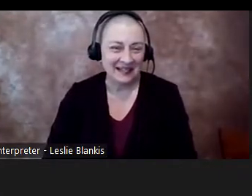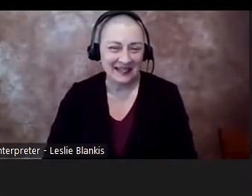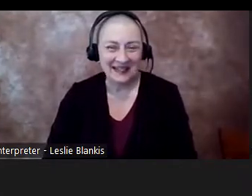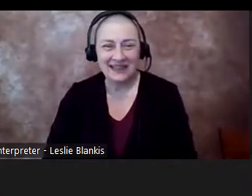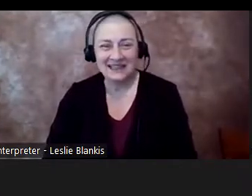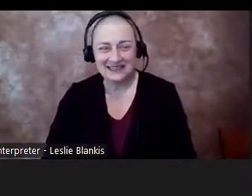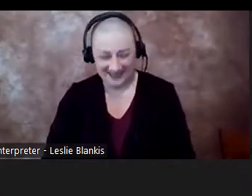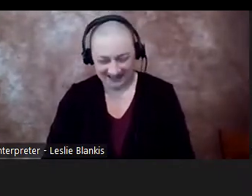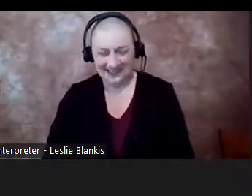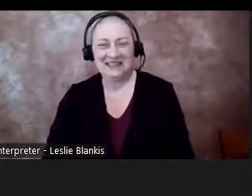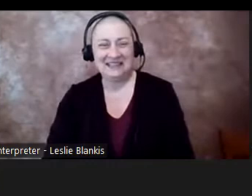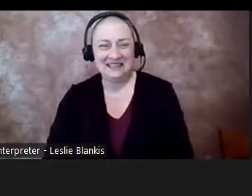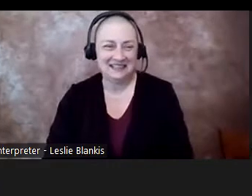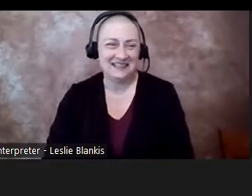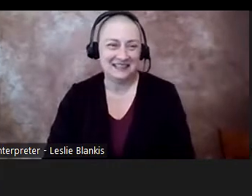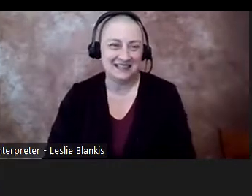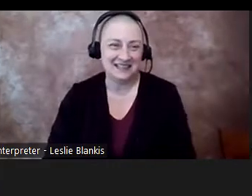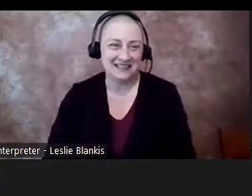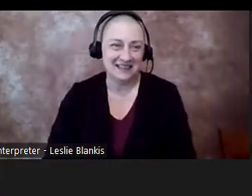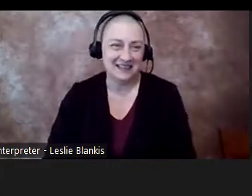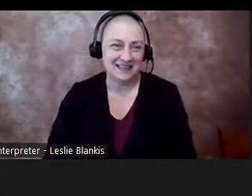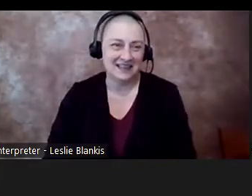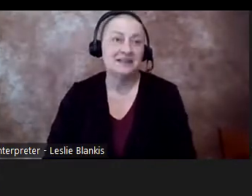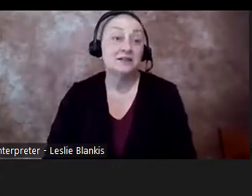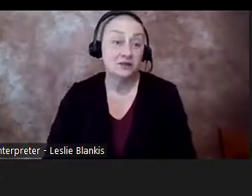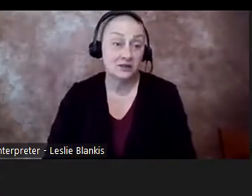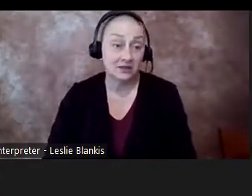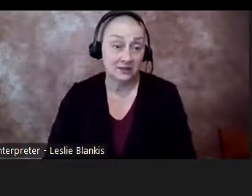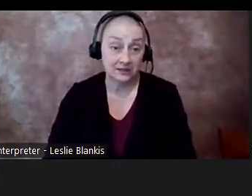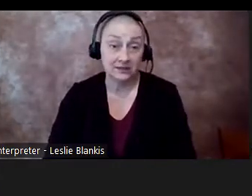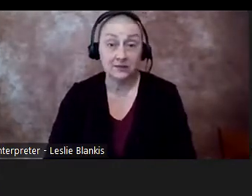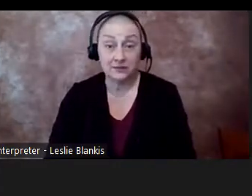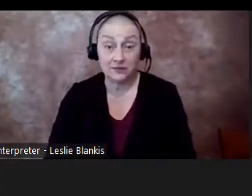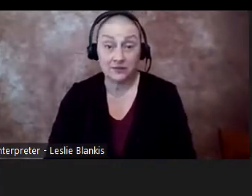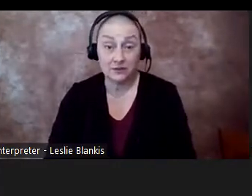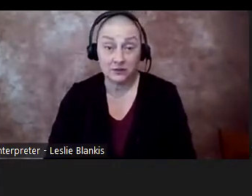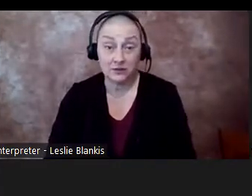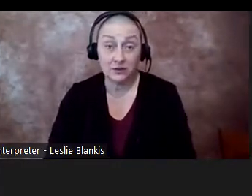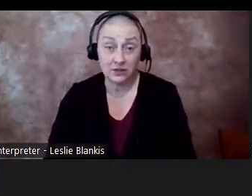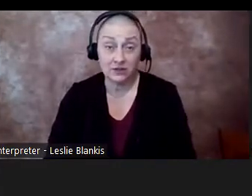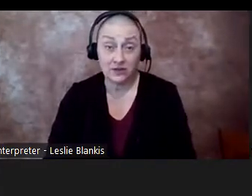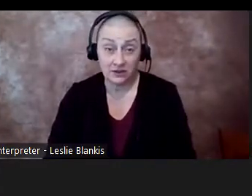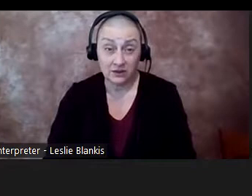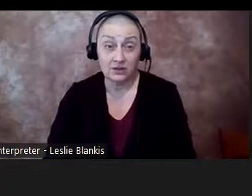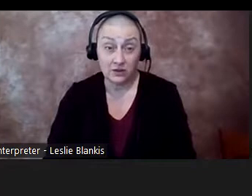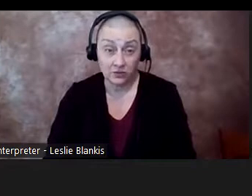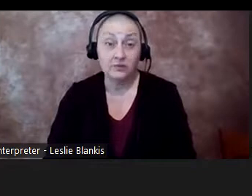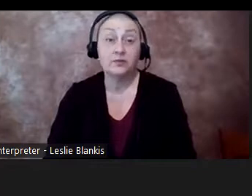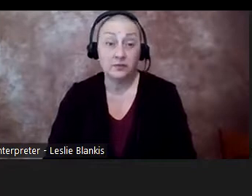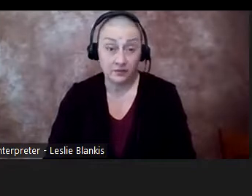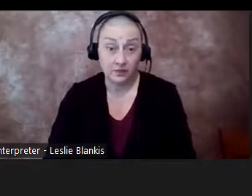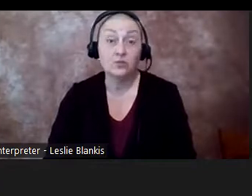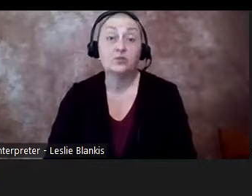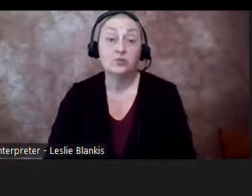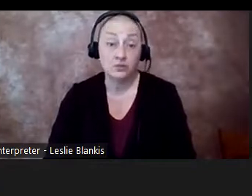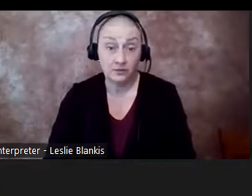Hi guys, as you can see the map behind me showing out here. We serve in the western slopes of